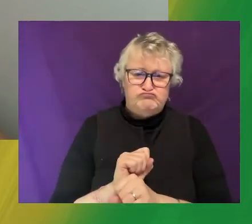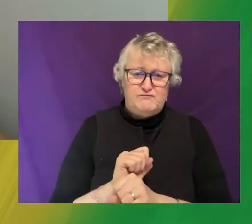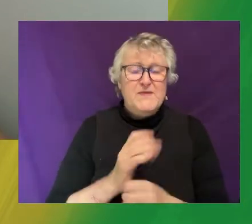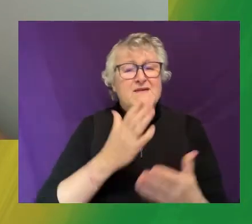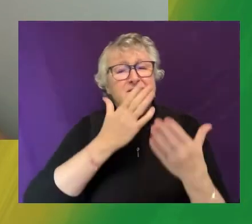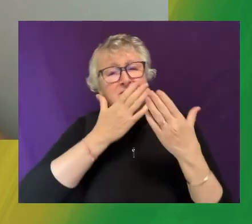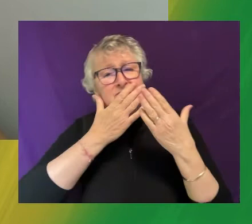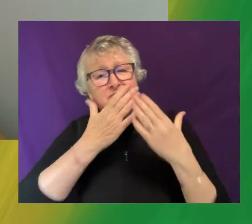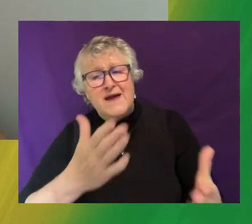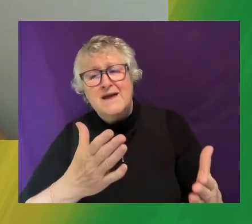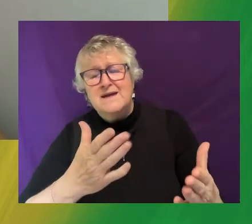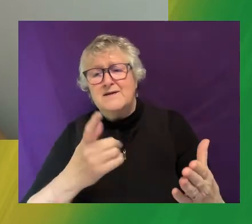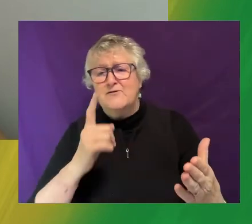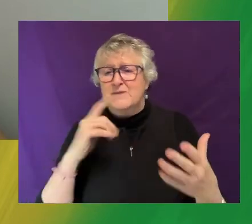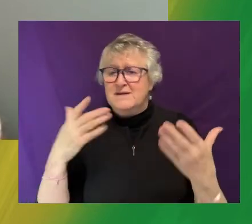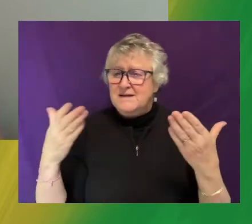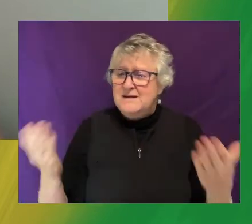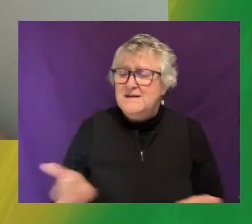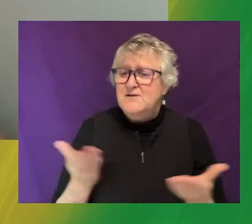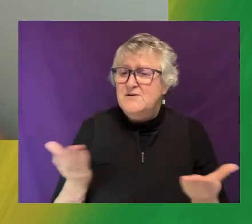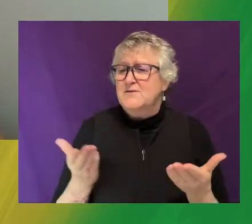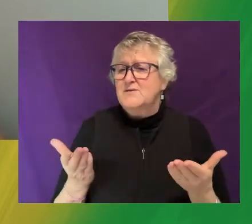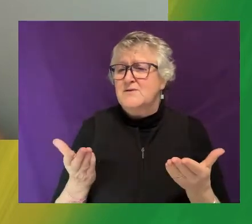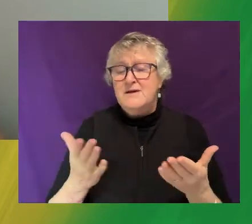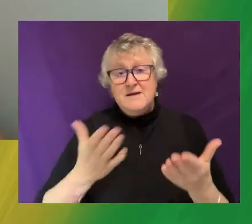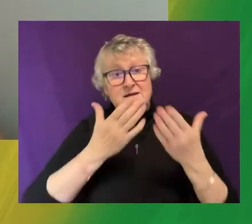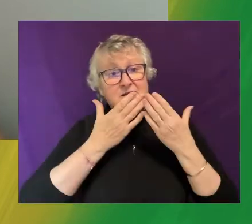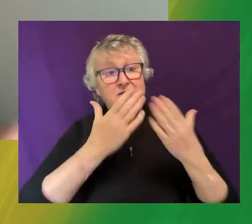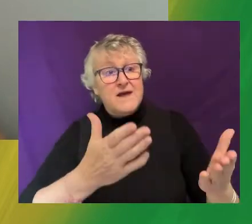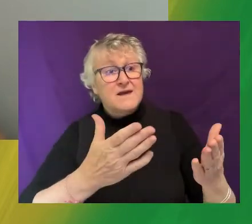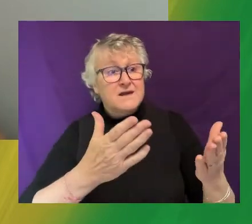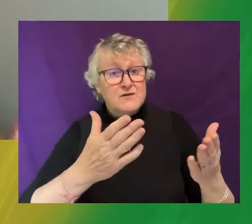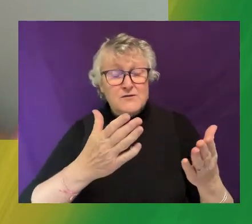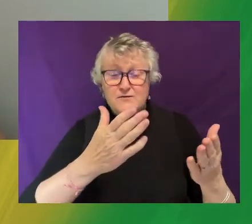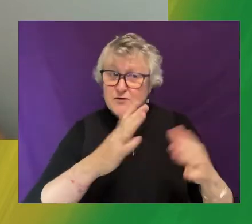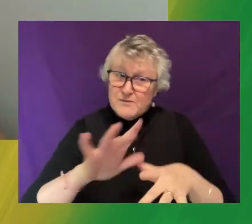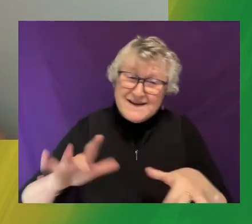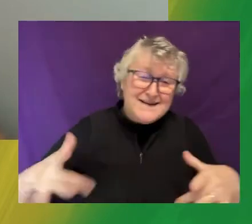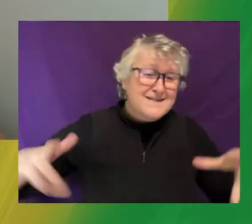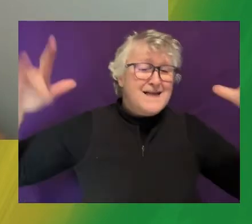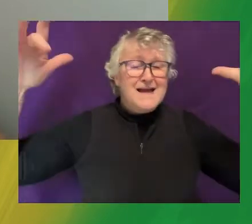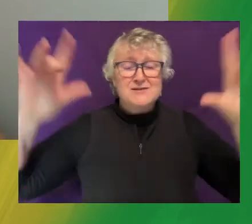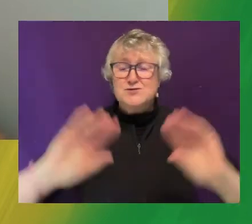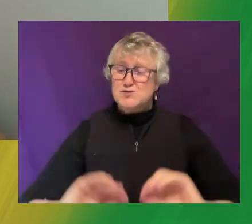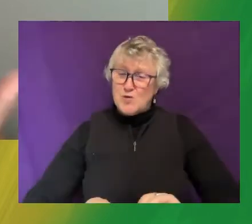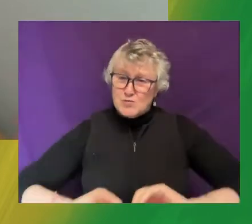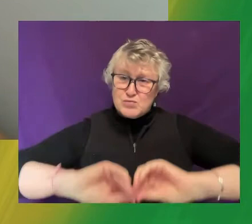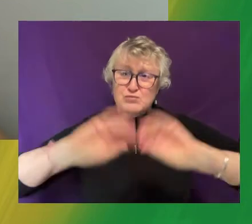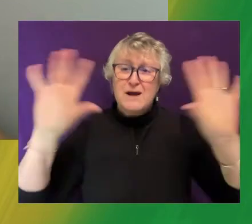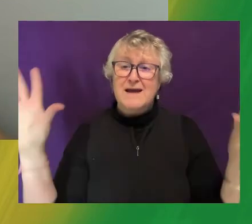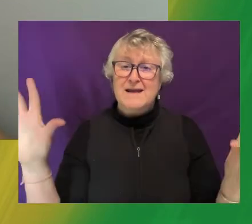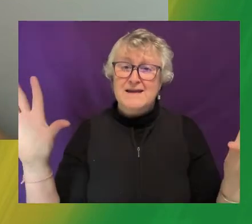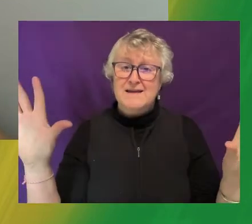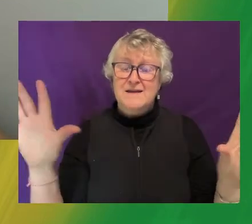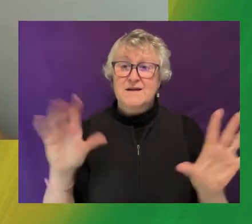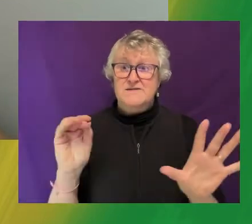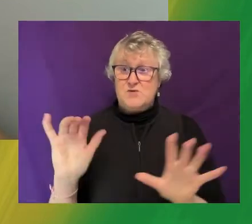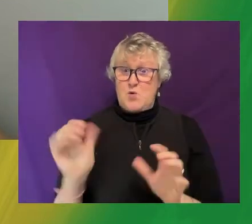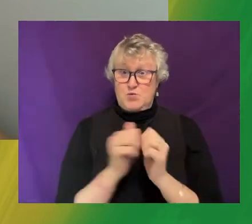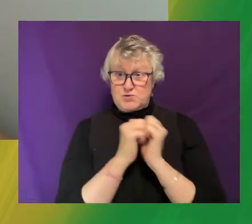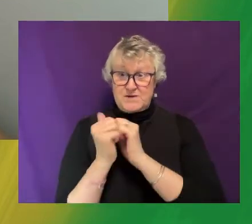your individual lights so bright so that we as a community can shine even brighter.